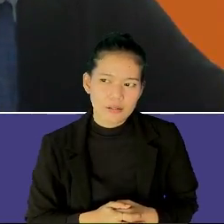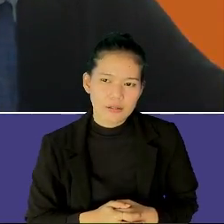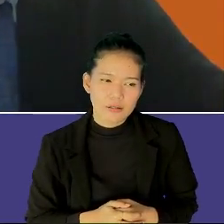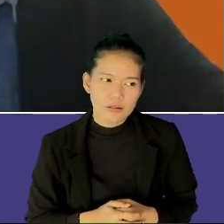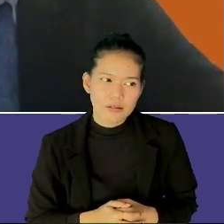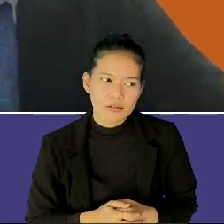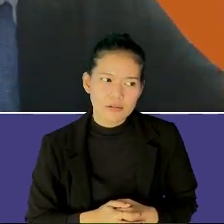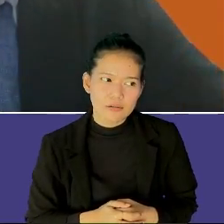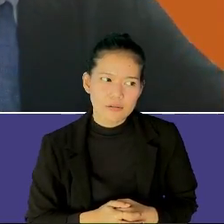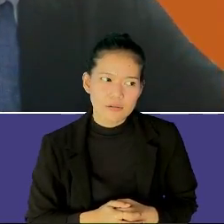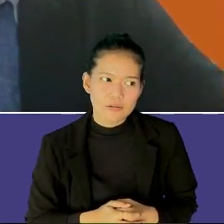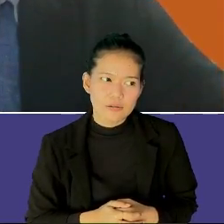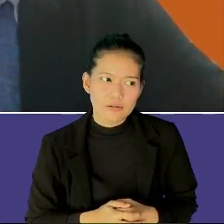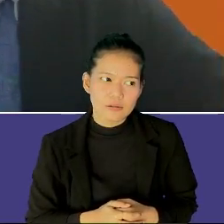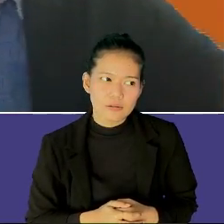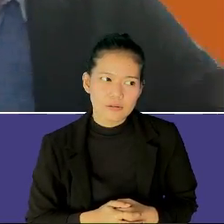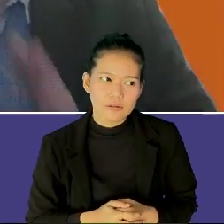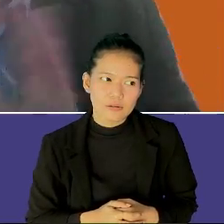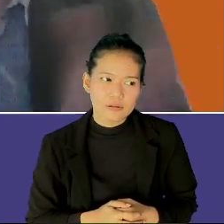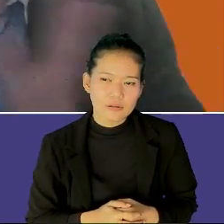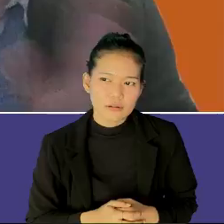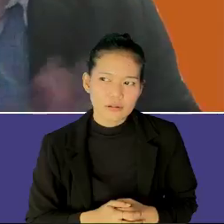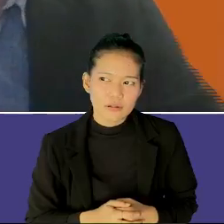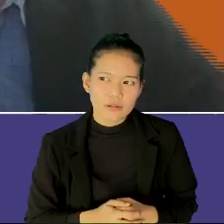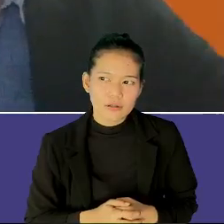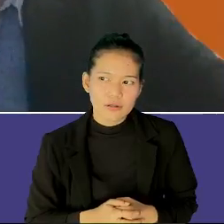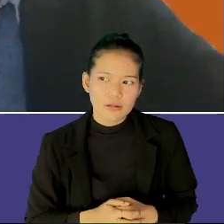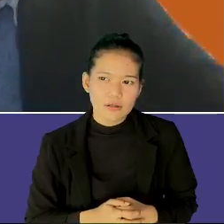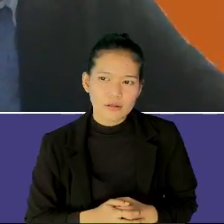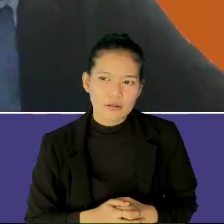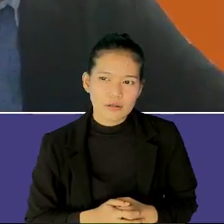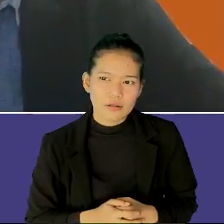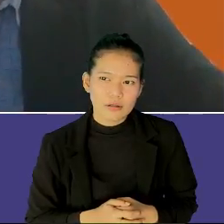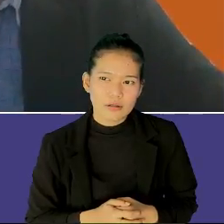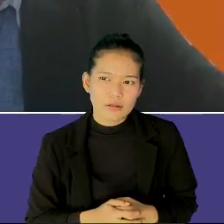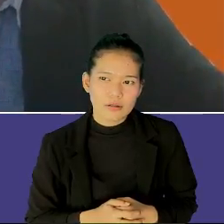receive a barcode? I suppose it's about aligning the different